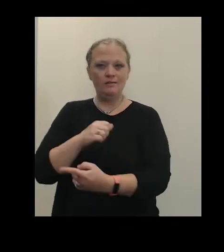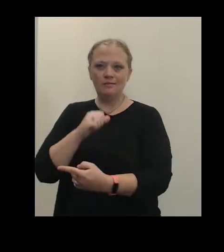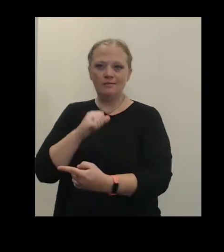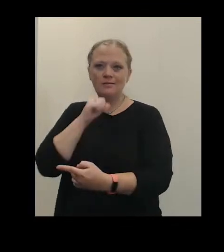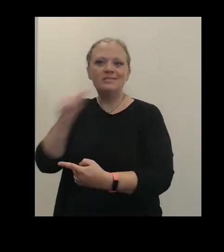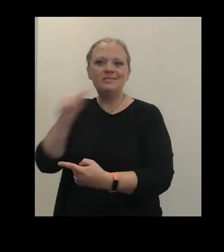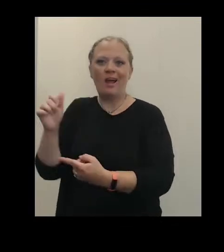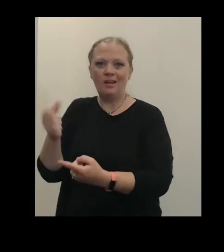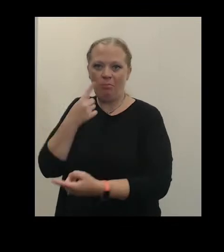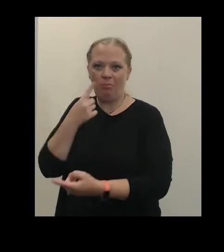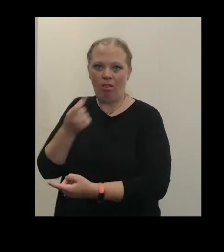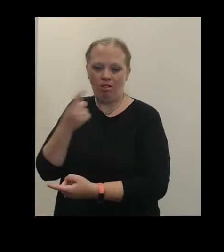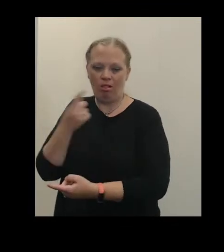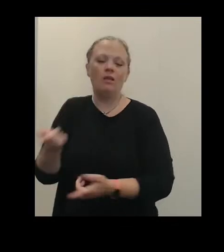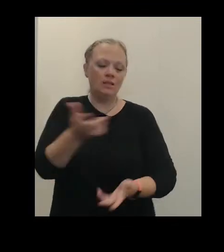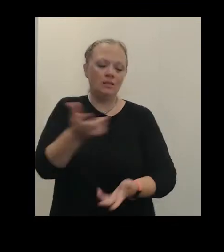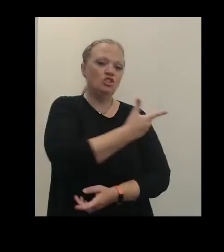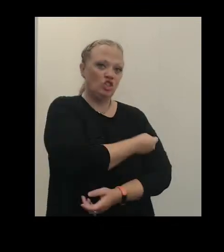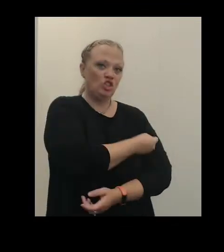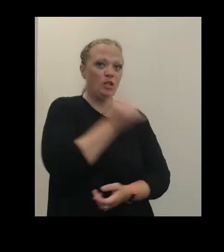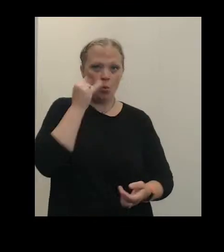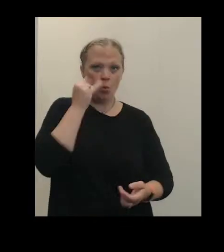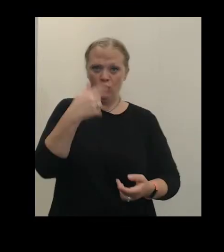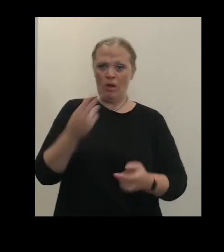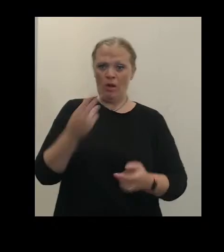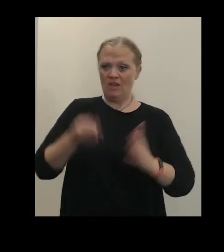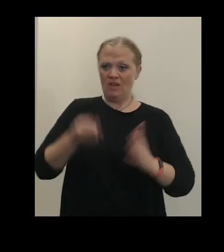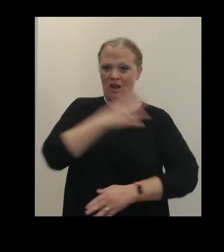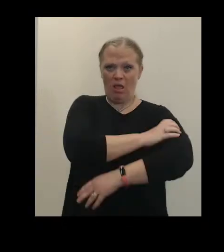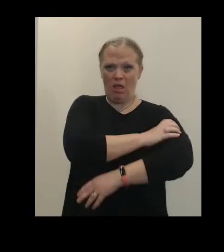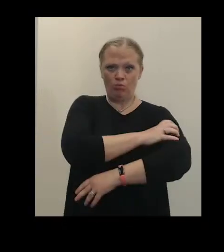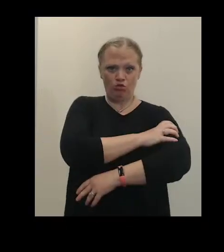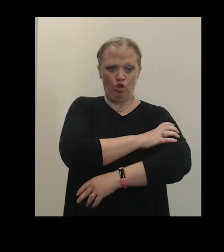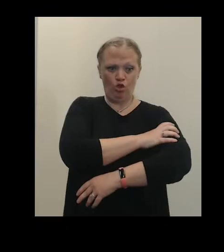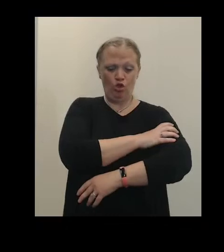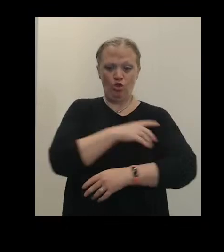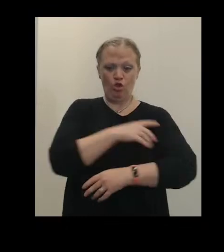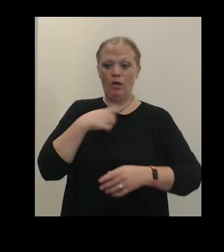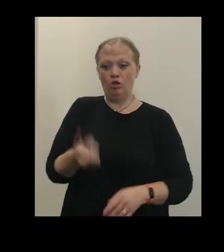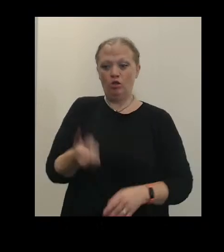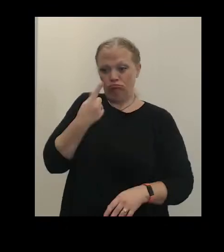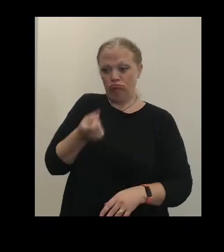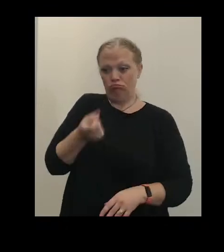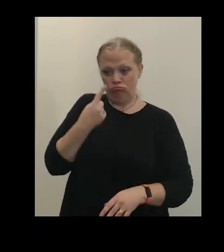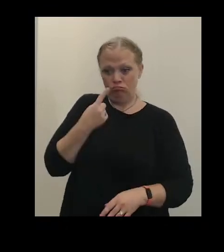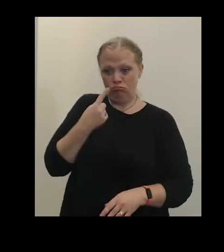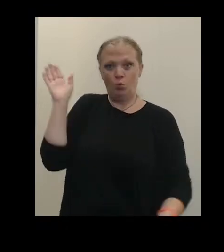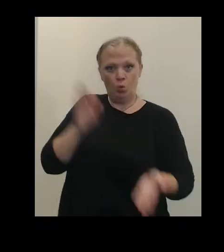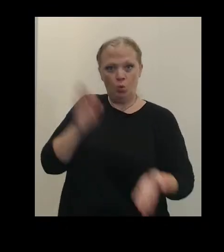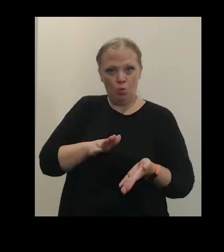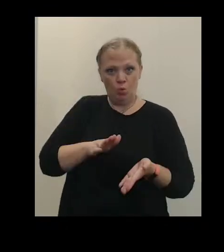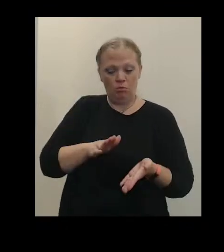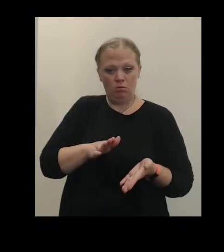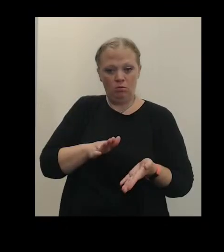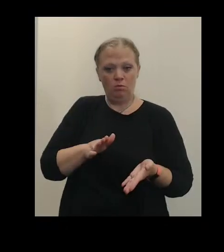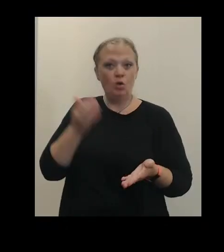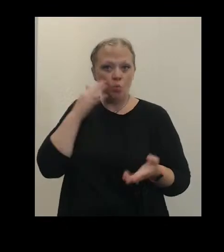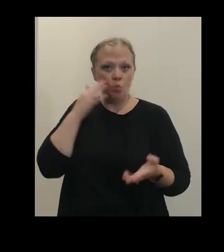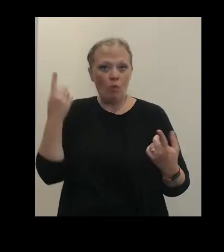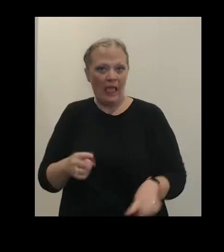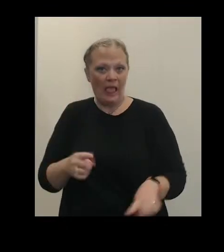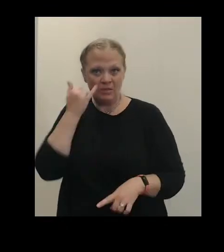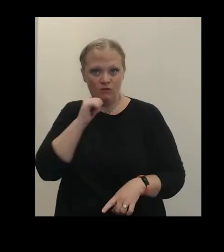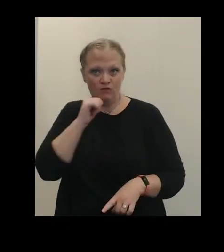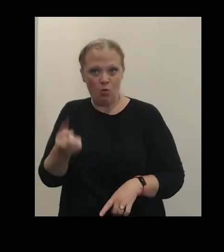just, think about it the same way. If you've got hypertension and you're taking a drug to keep your blood pressure down, you know what happens if you don't take the